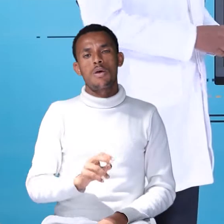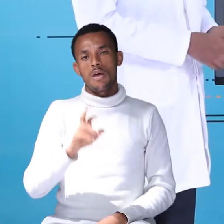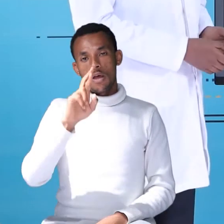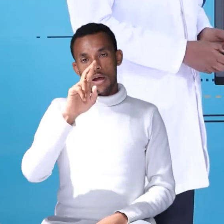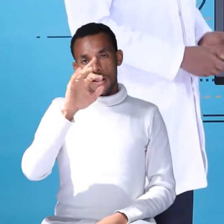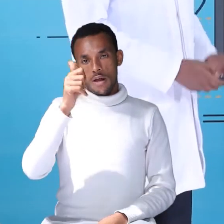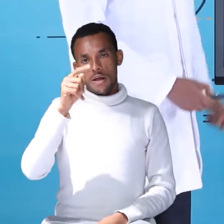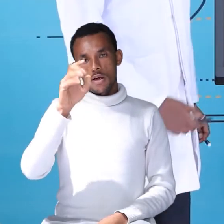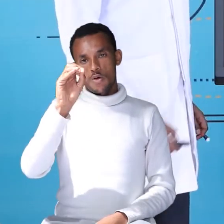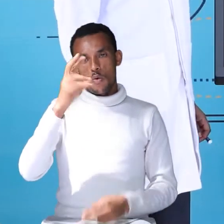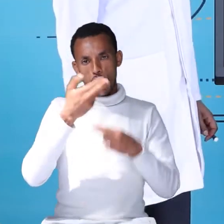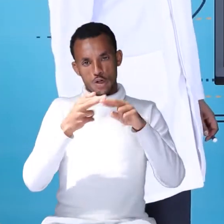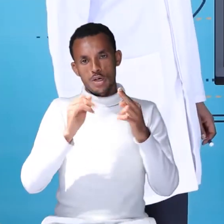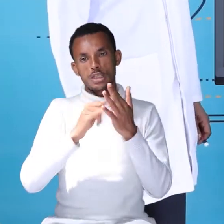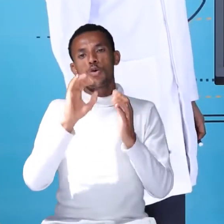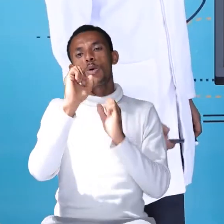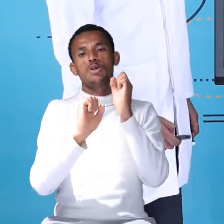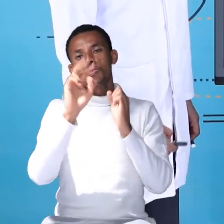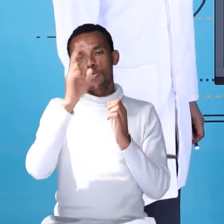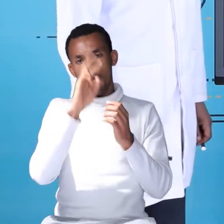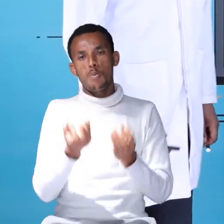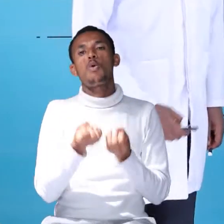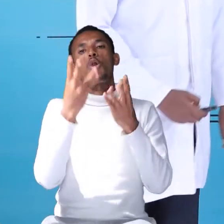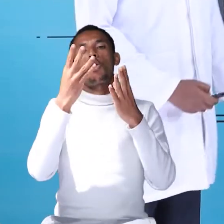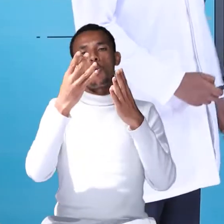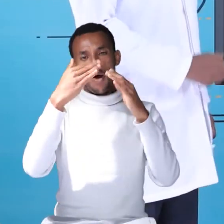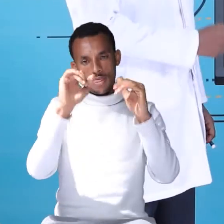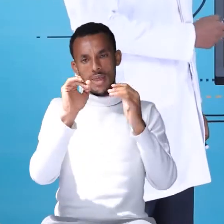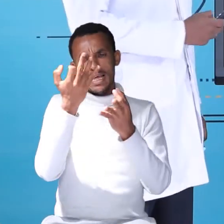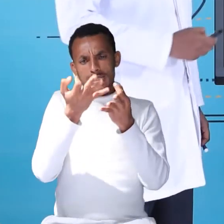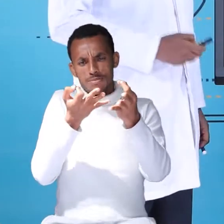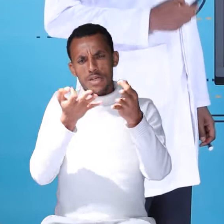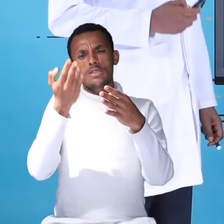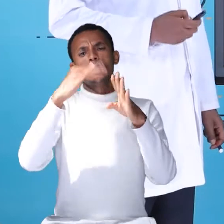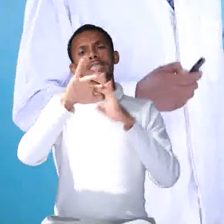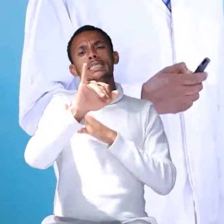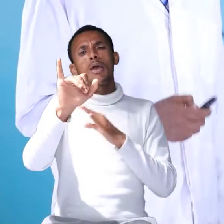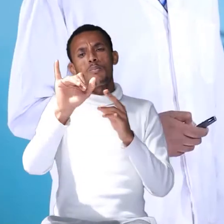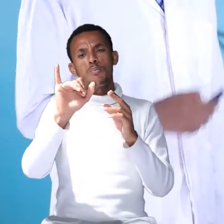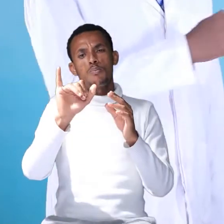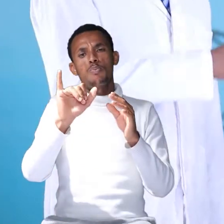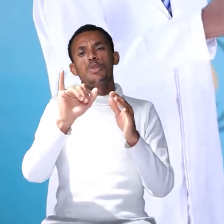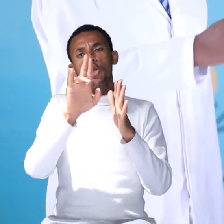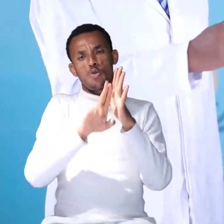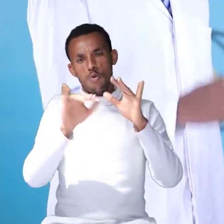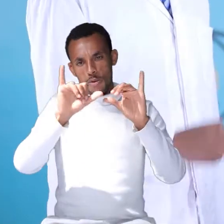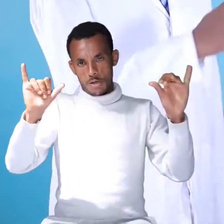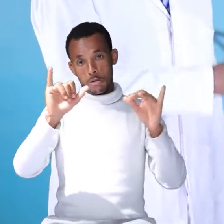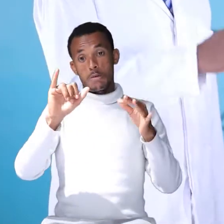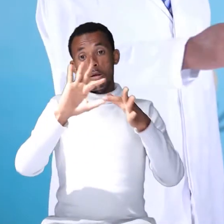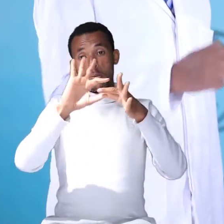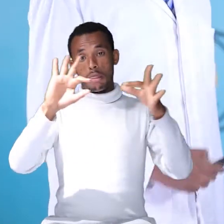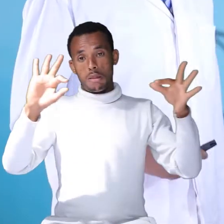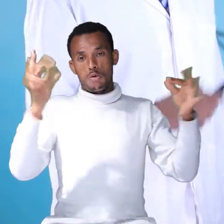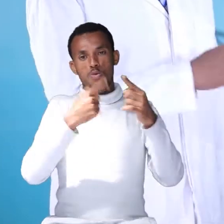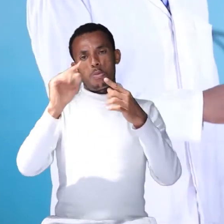Ratio is a comparison of two or more quantities expressed in the same unit of measurement, meter to meter,